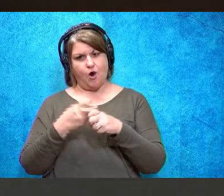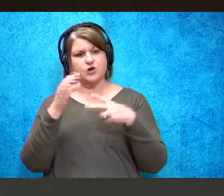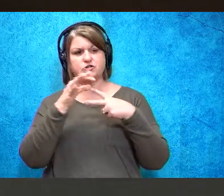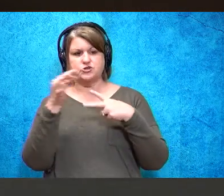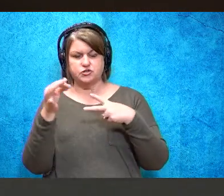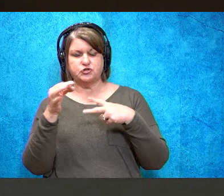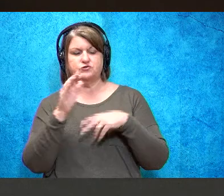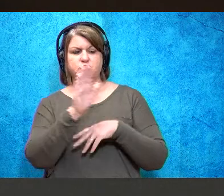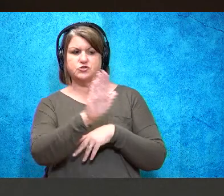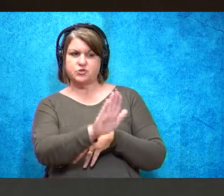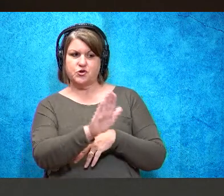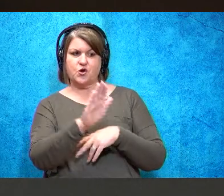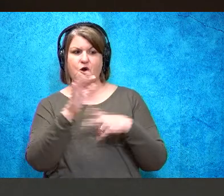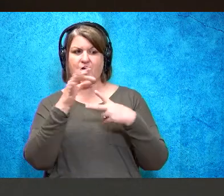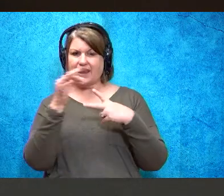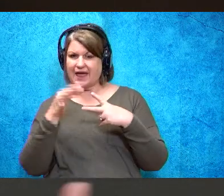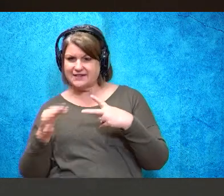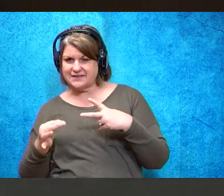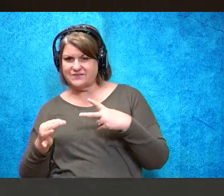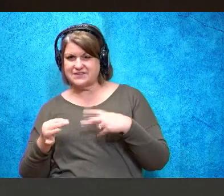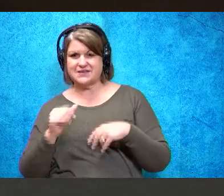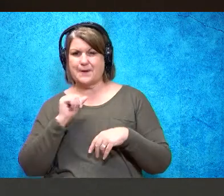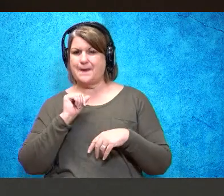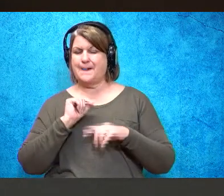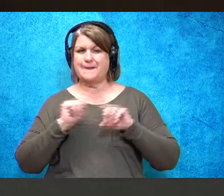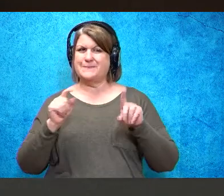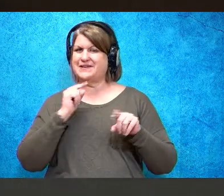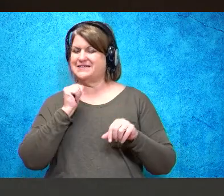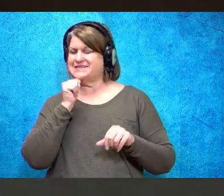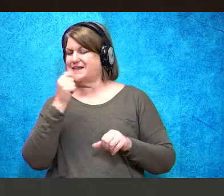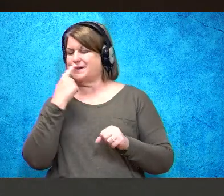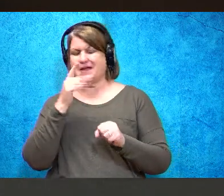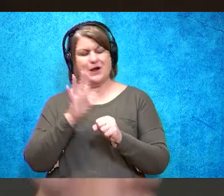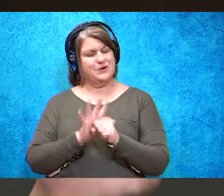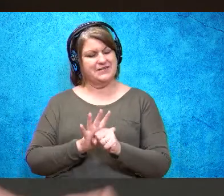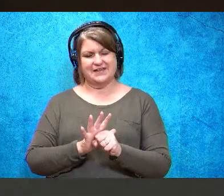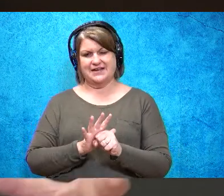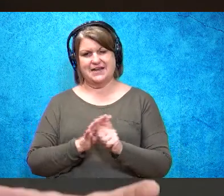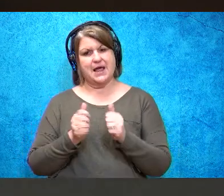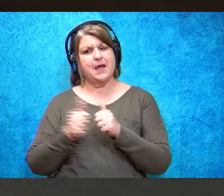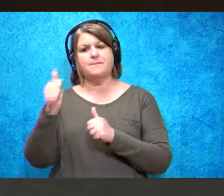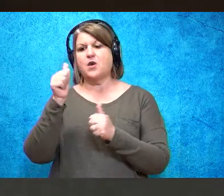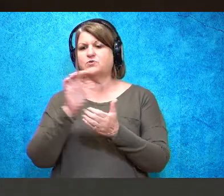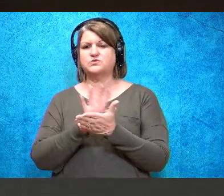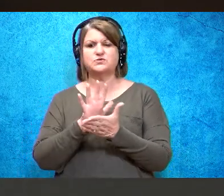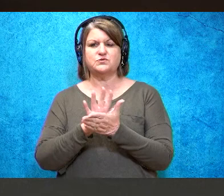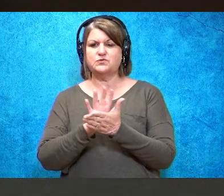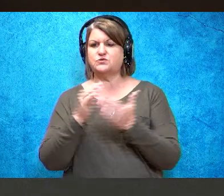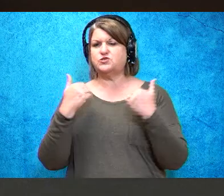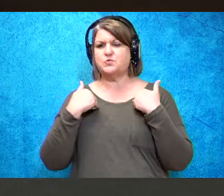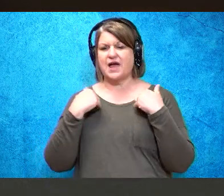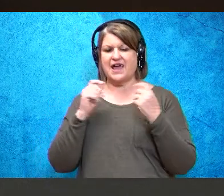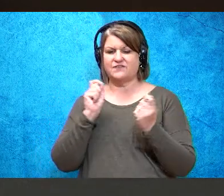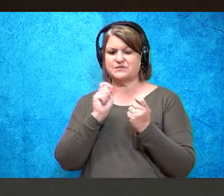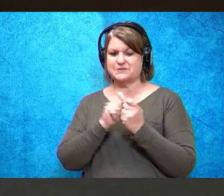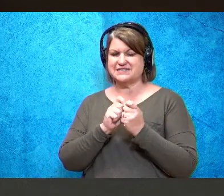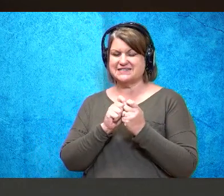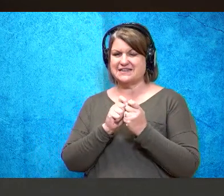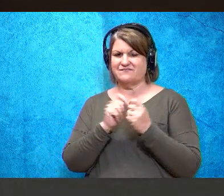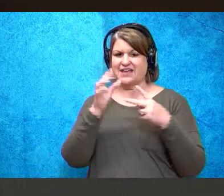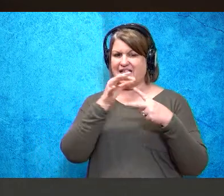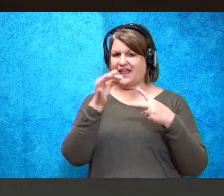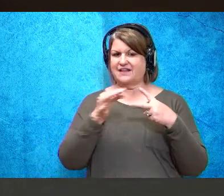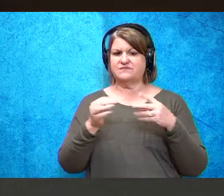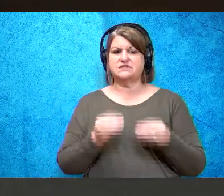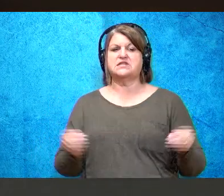But electives are not guaranteed. Unfortunately, in most schools, you have certain electives that are more popular than